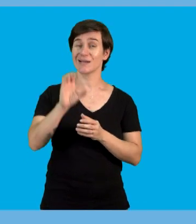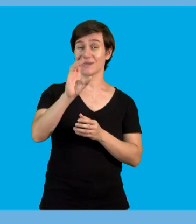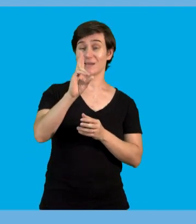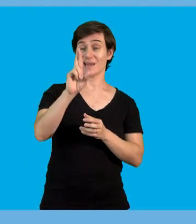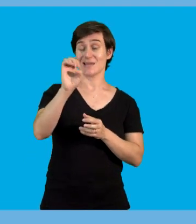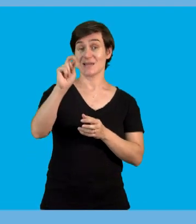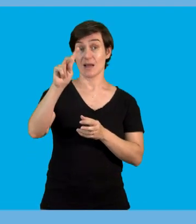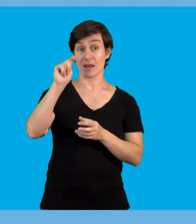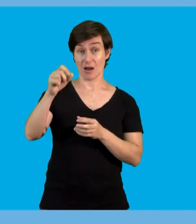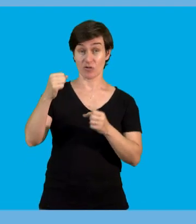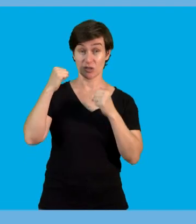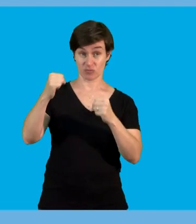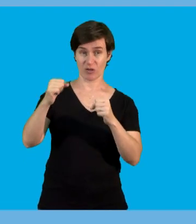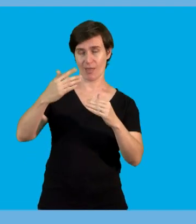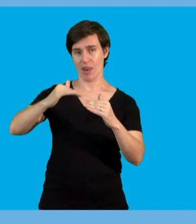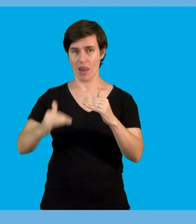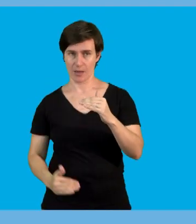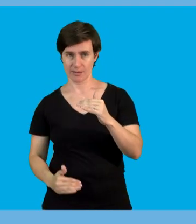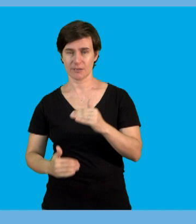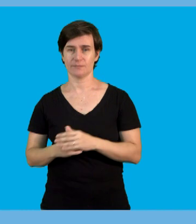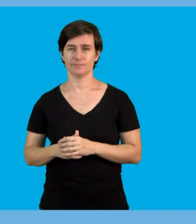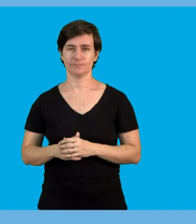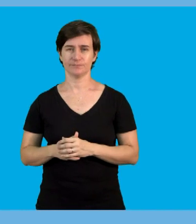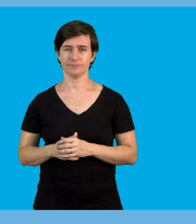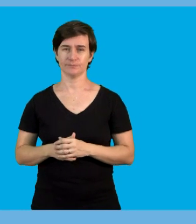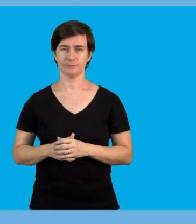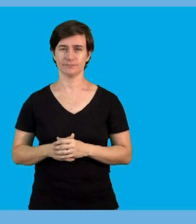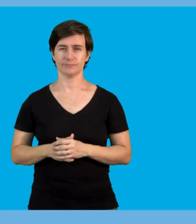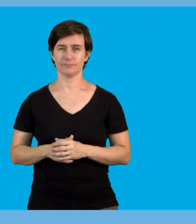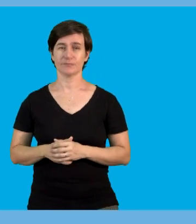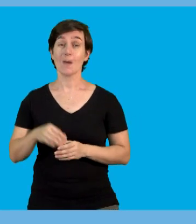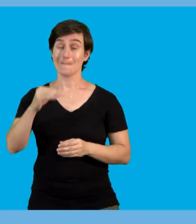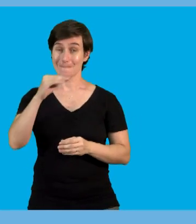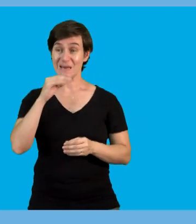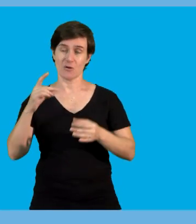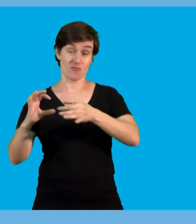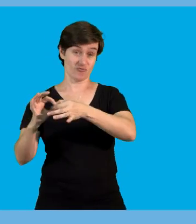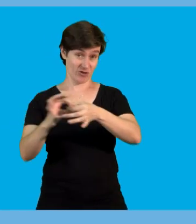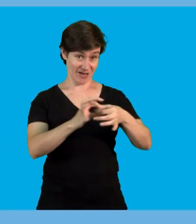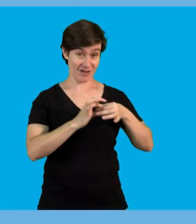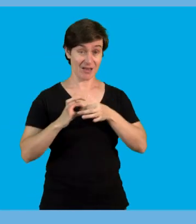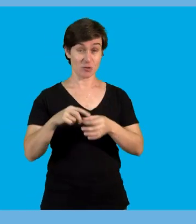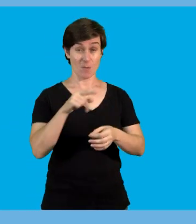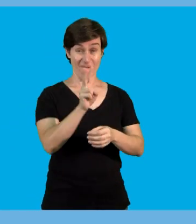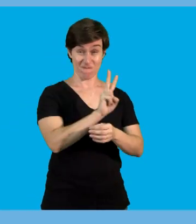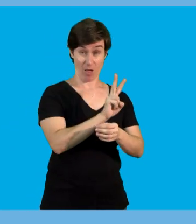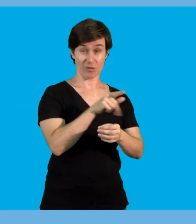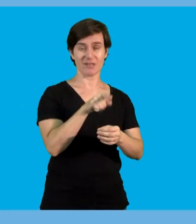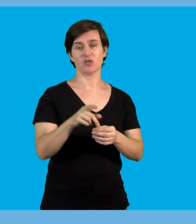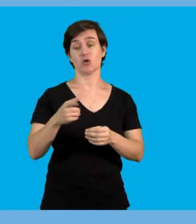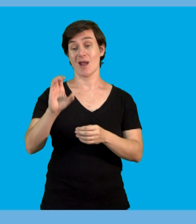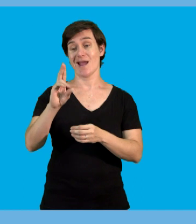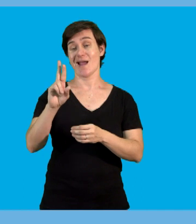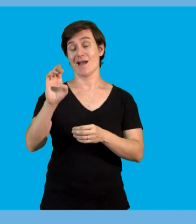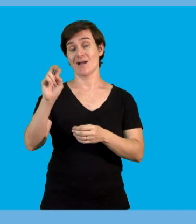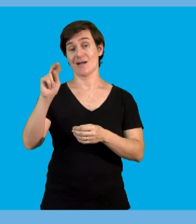the current strength. So we are then saying, because of that, there is an inverse relationship between the voltage and the current strength.